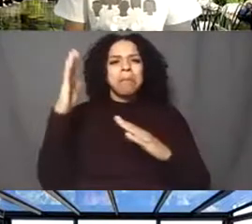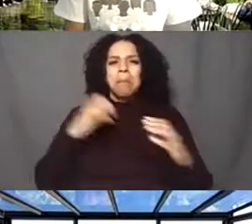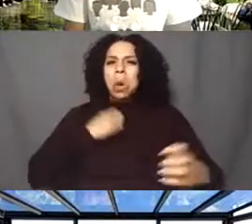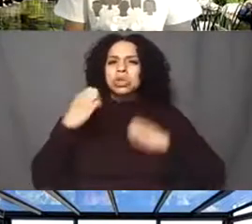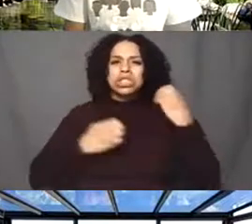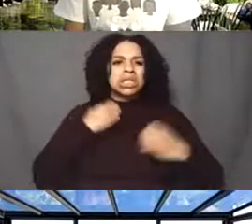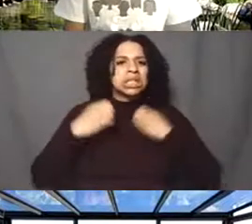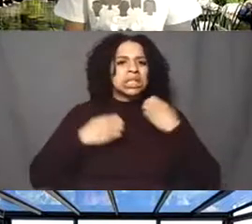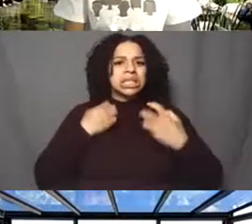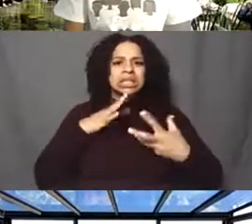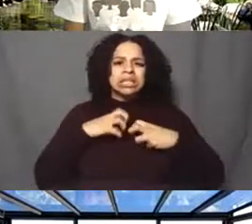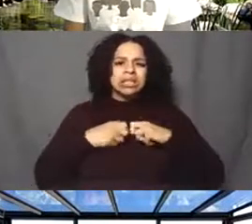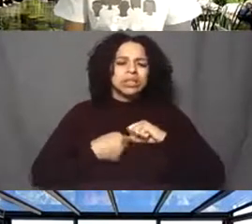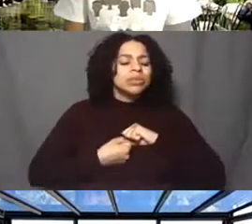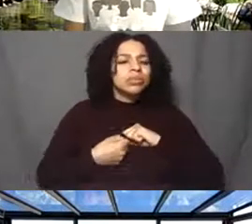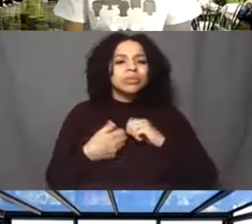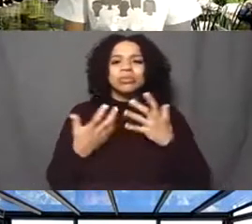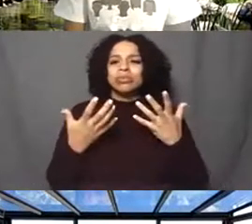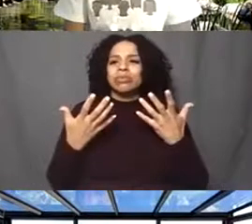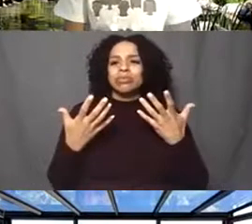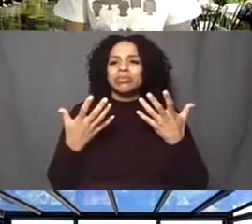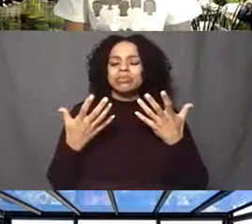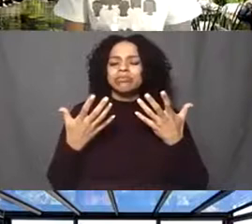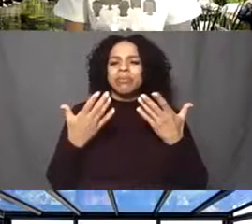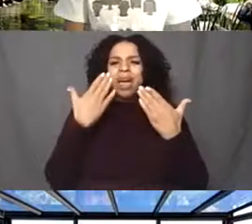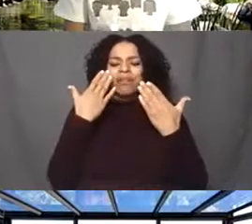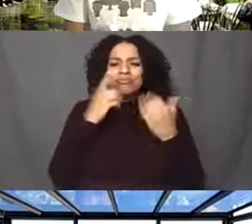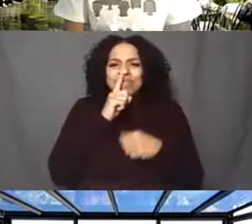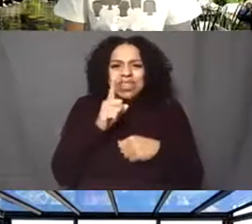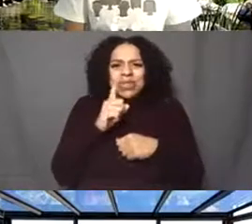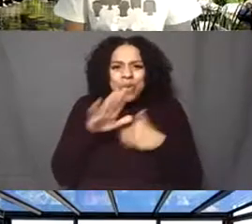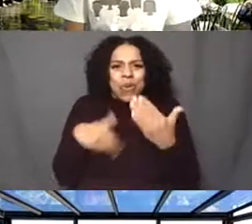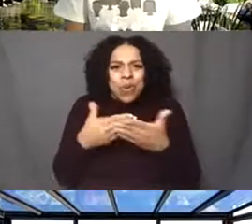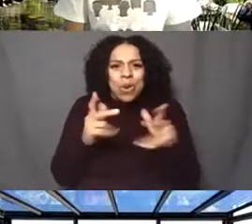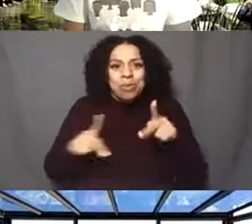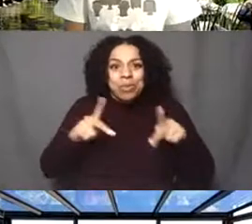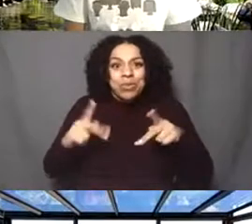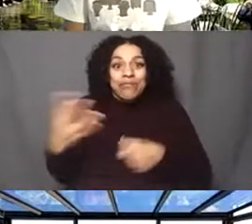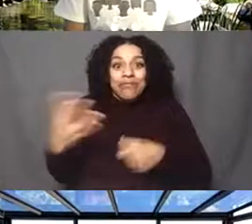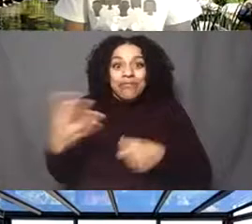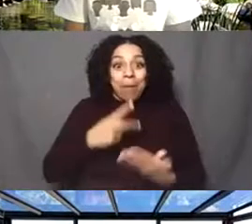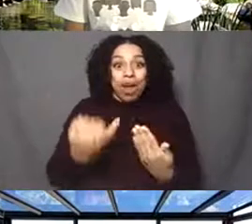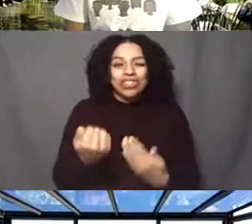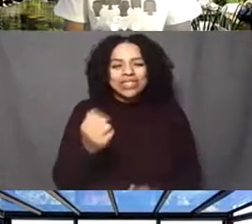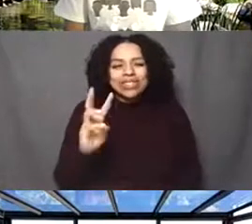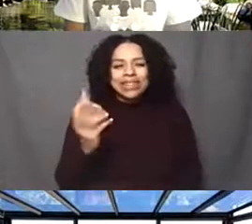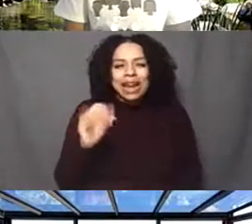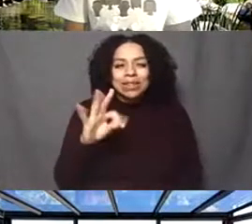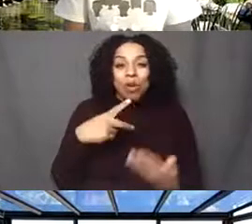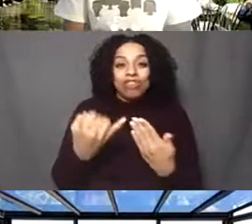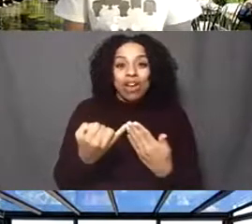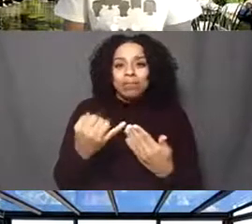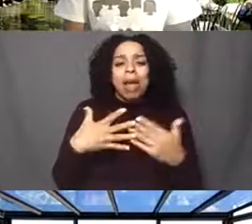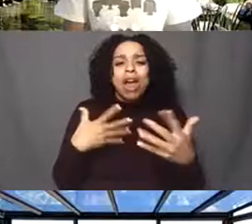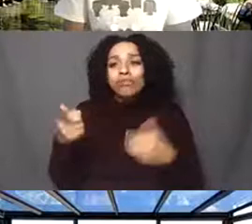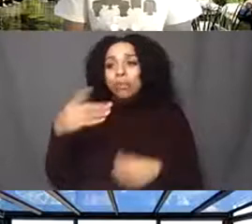don't really know anyone who worked intimately on the 1619 Project, whether they were white or Black, who didn't cry at least once at some point